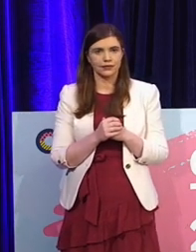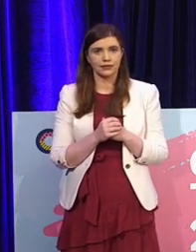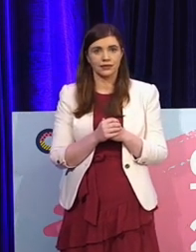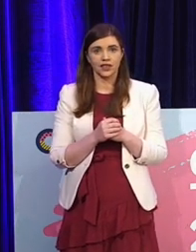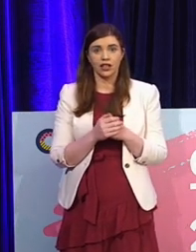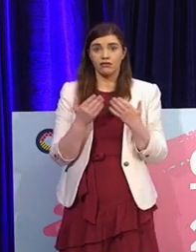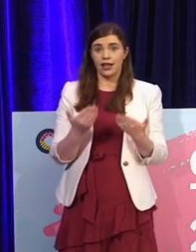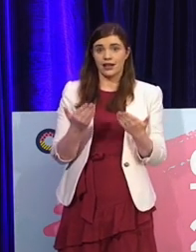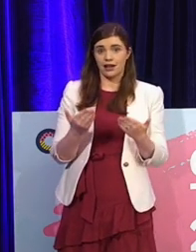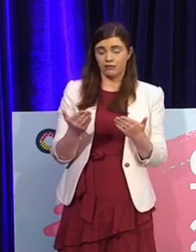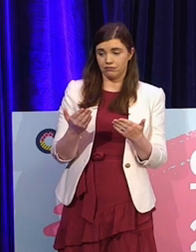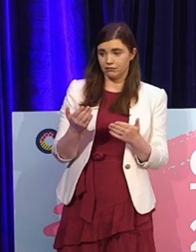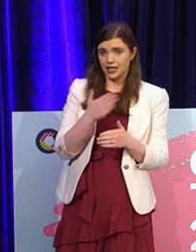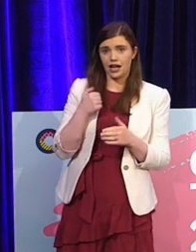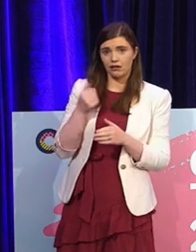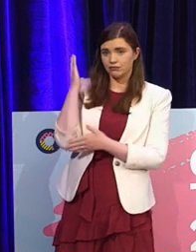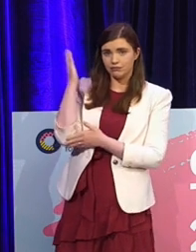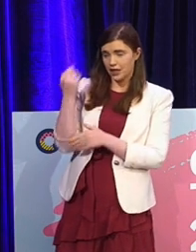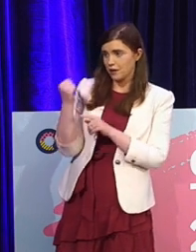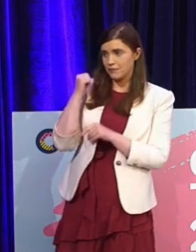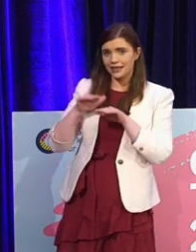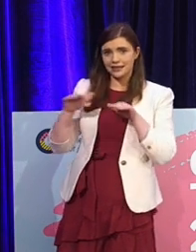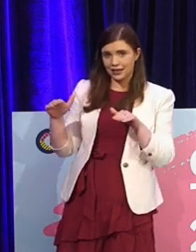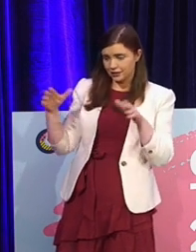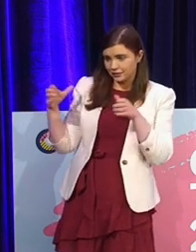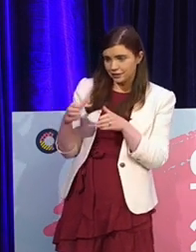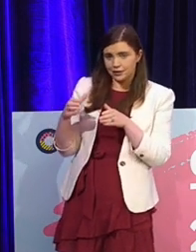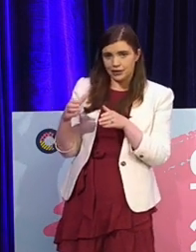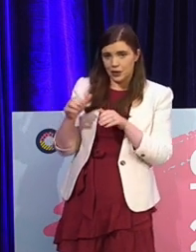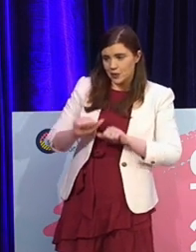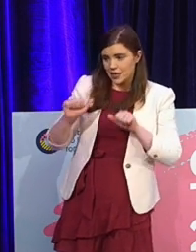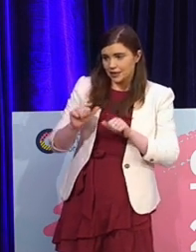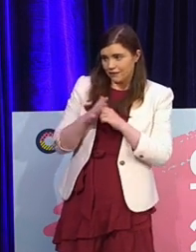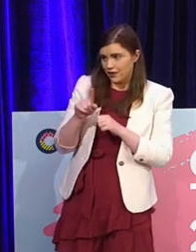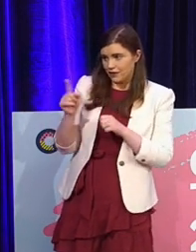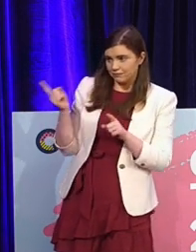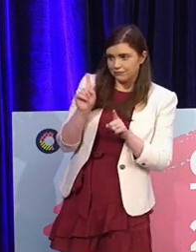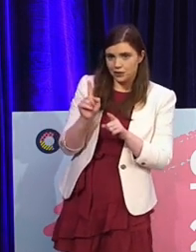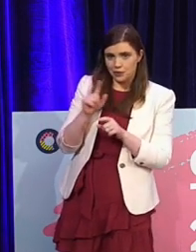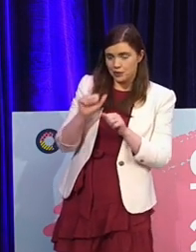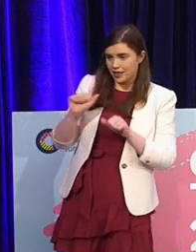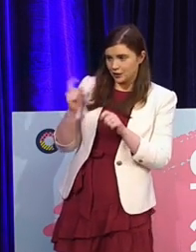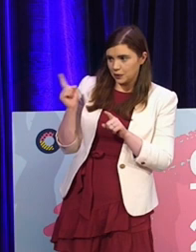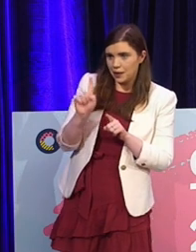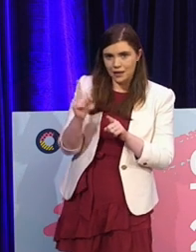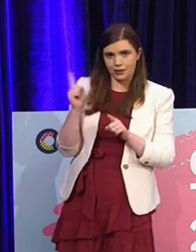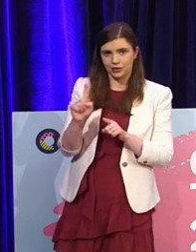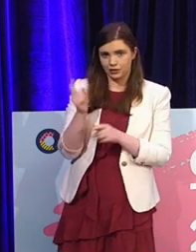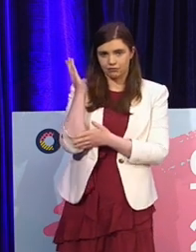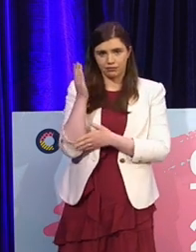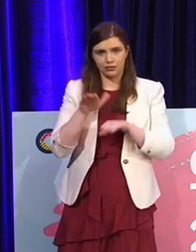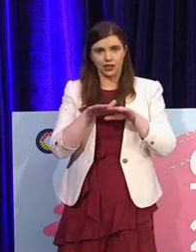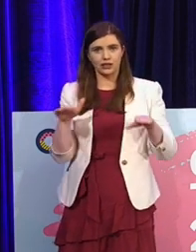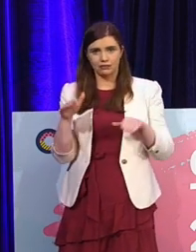Now, right about now, our speakers are assembled backstage, eagerly waiting their turn to come out here and share their own talk inspired by the